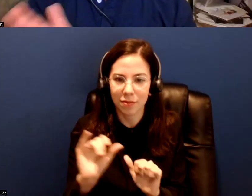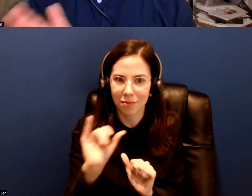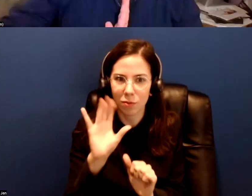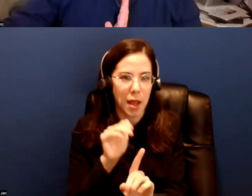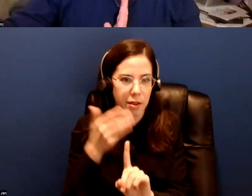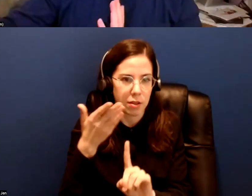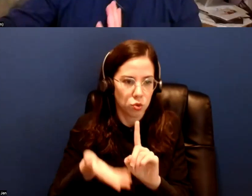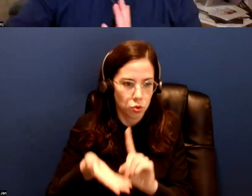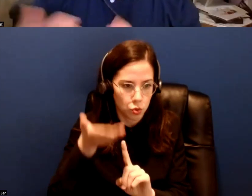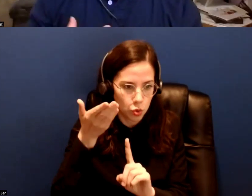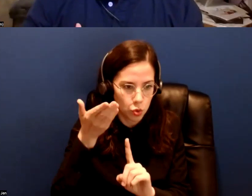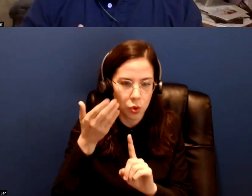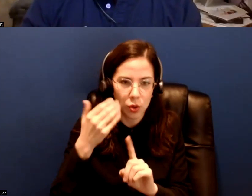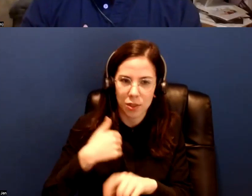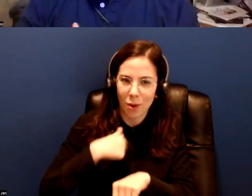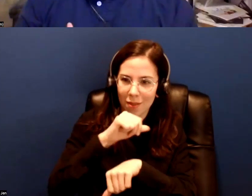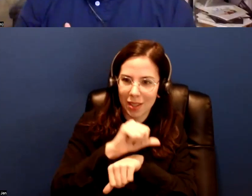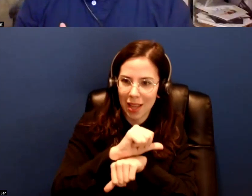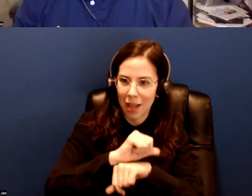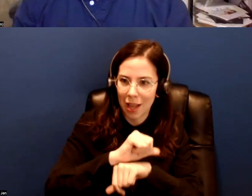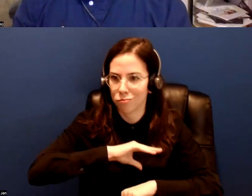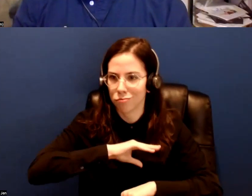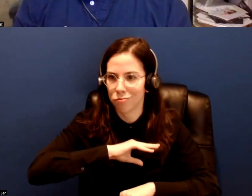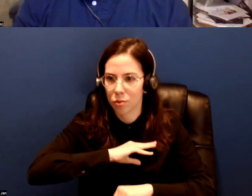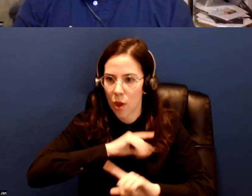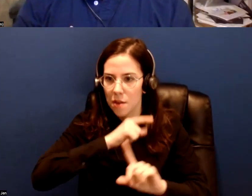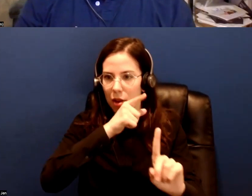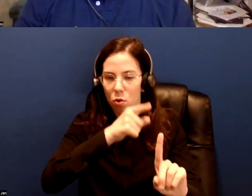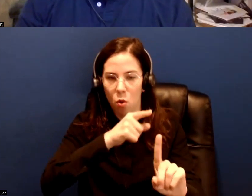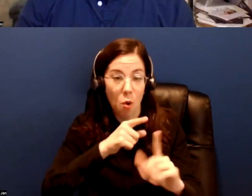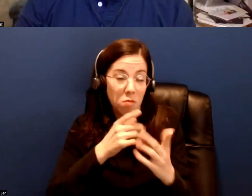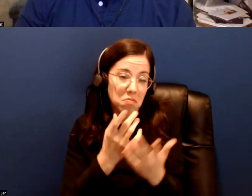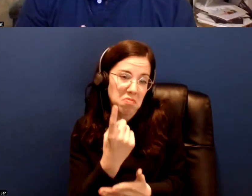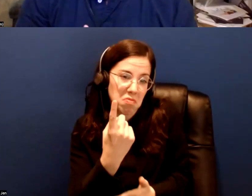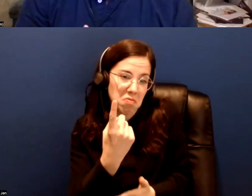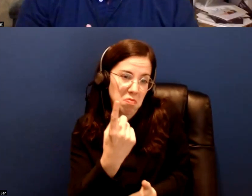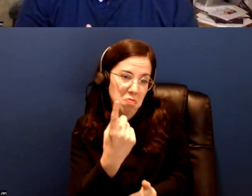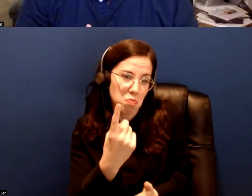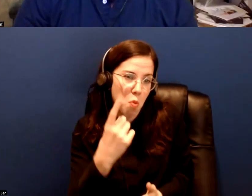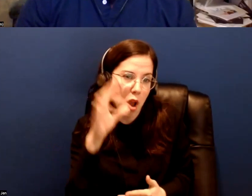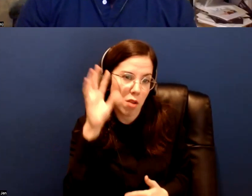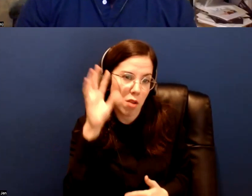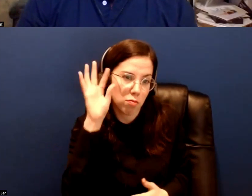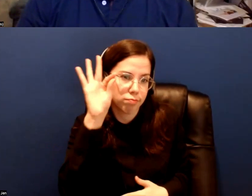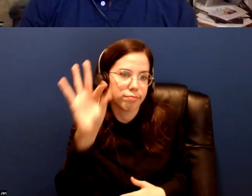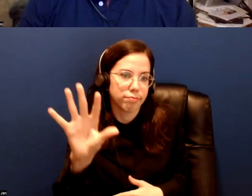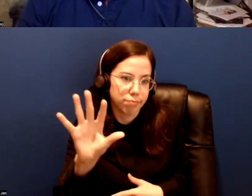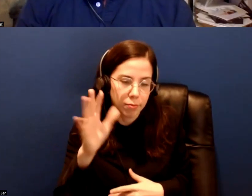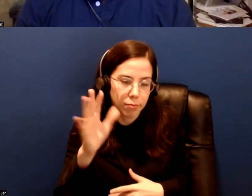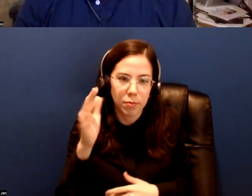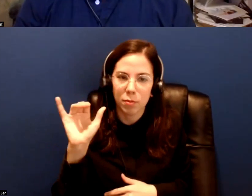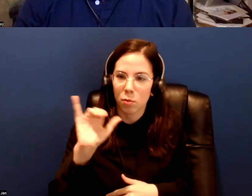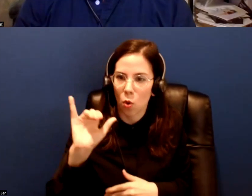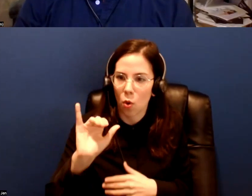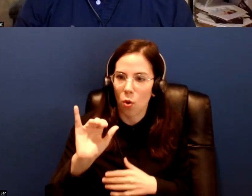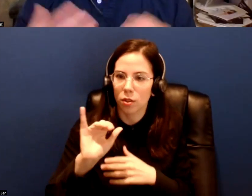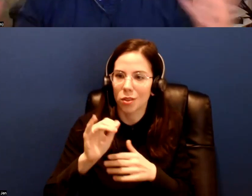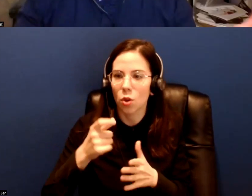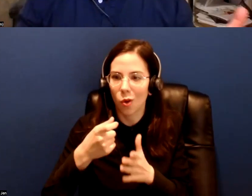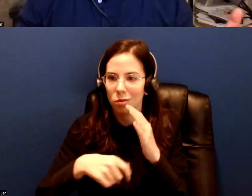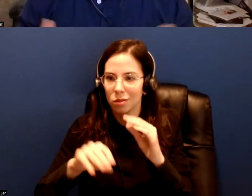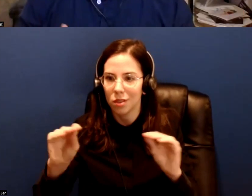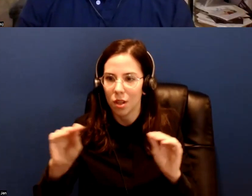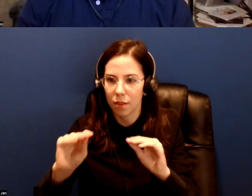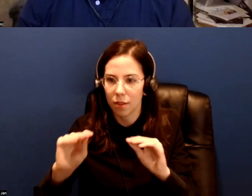task, to hit a certain milestone. So that would be one I would call out because it would have a free version, and it is then